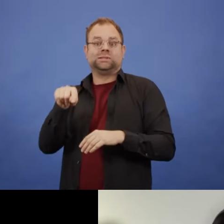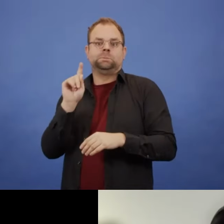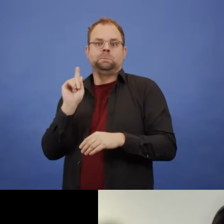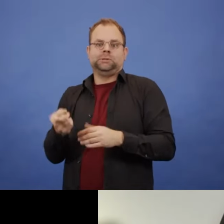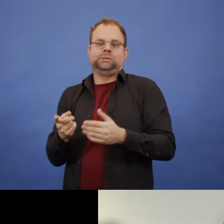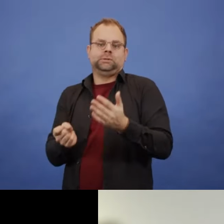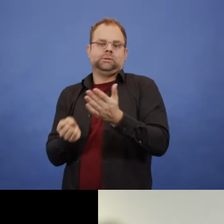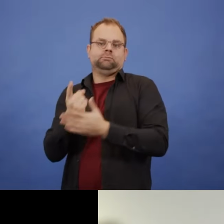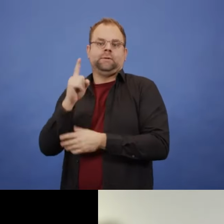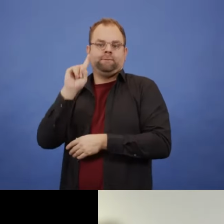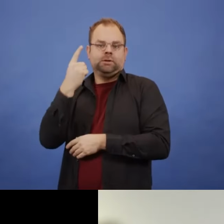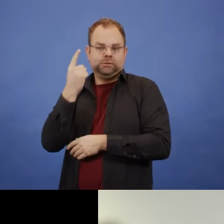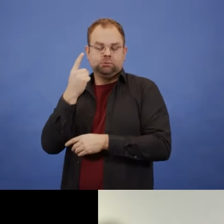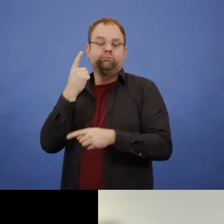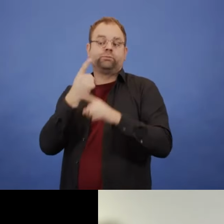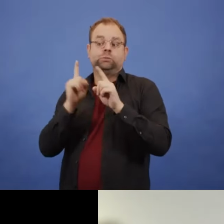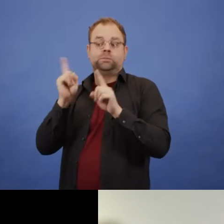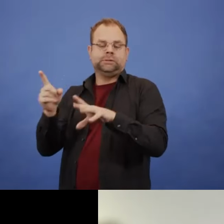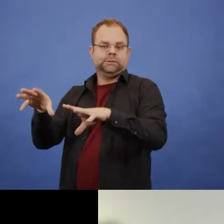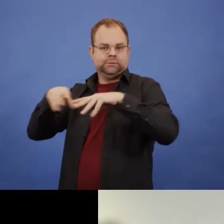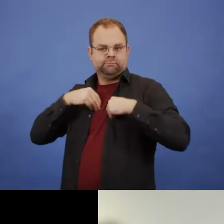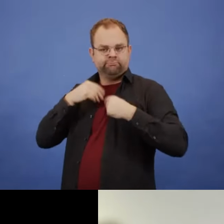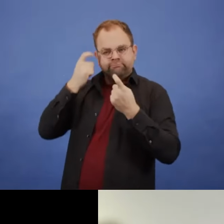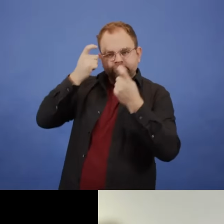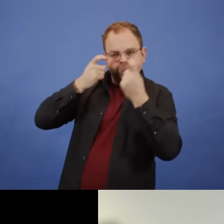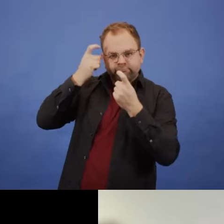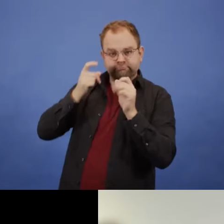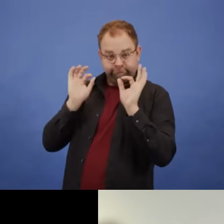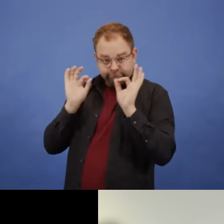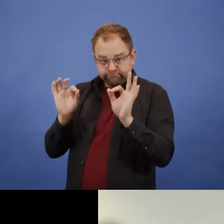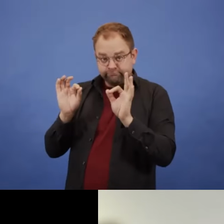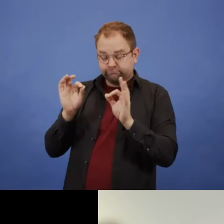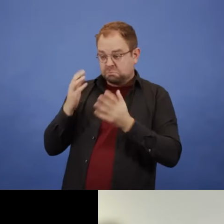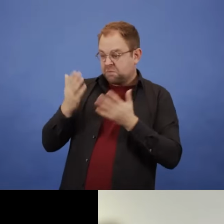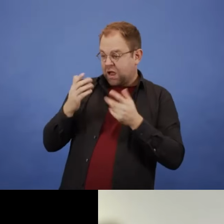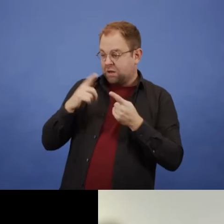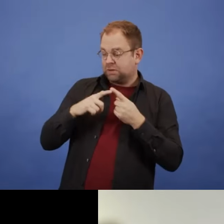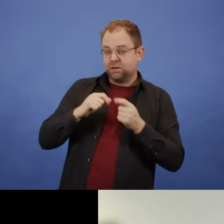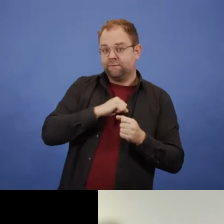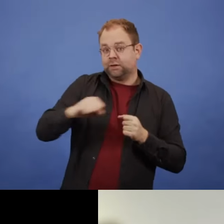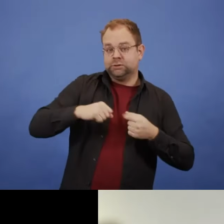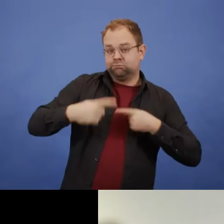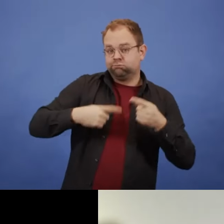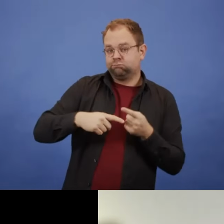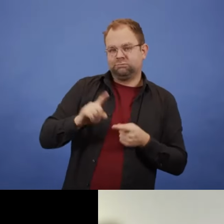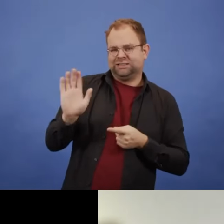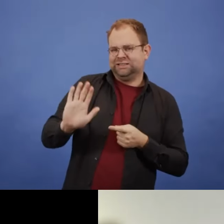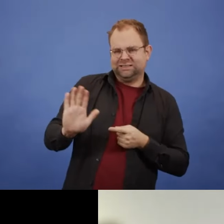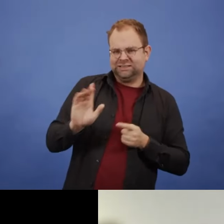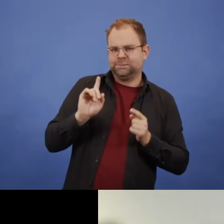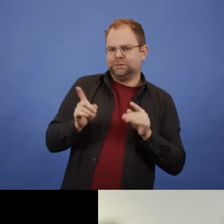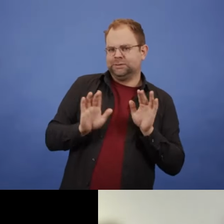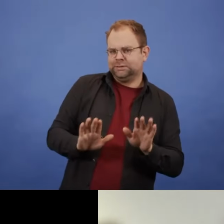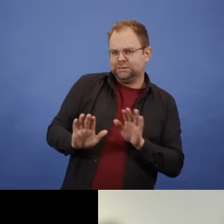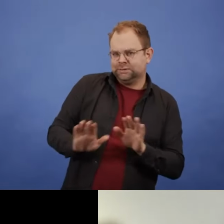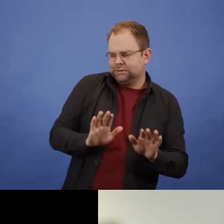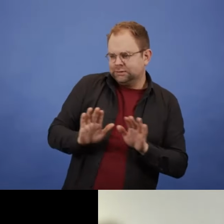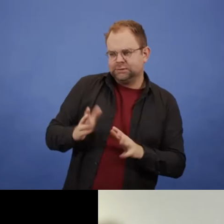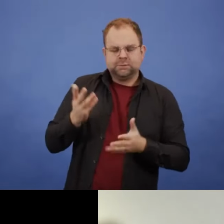We are going to, I'm very sorry, but we will have to move to the second speaker, Marcela. I see as well that